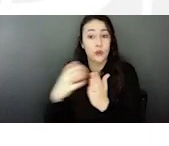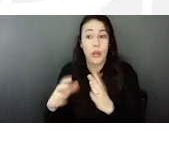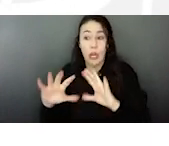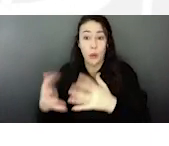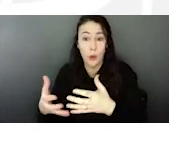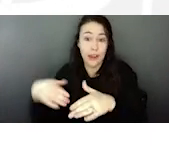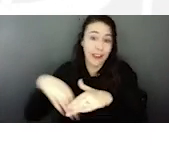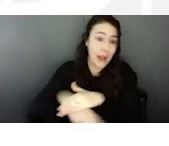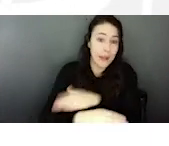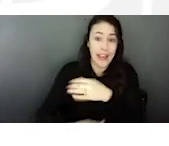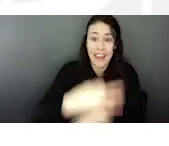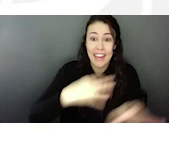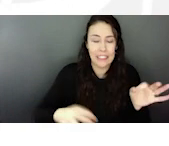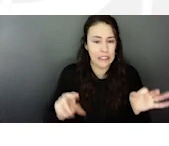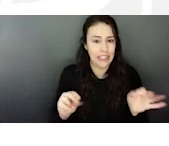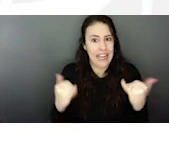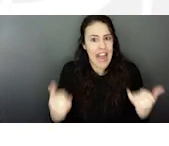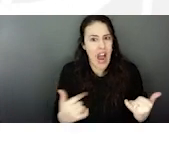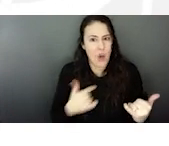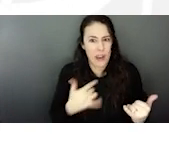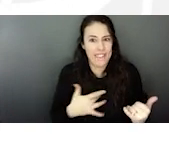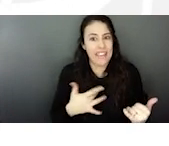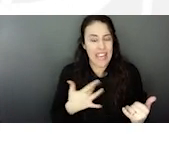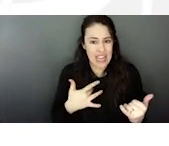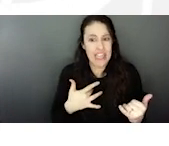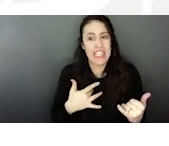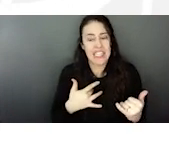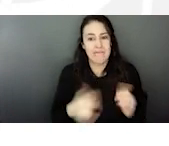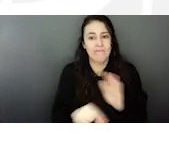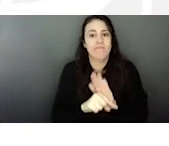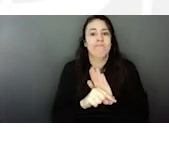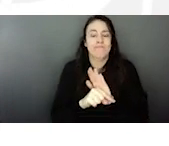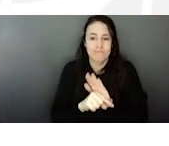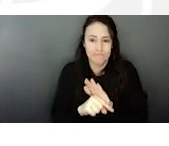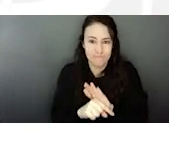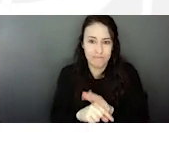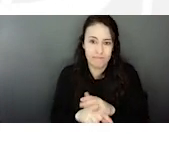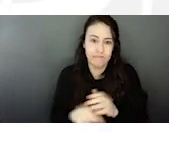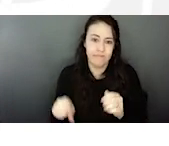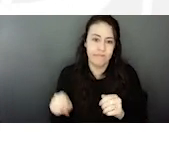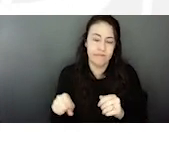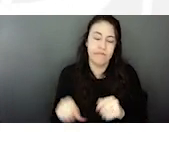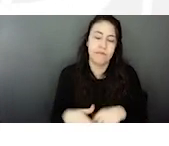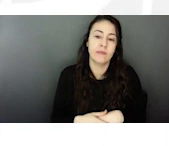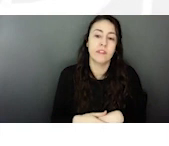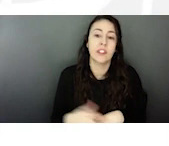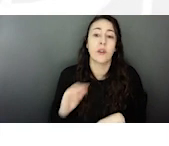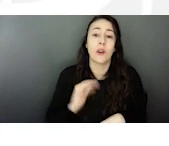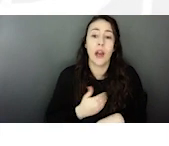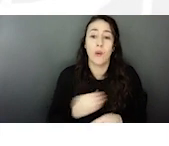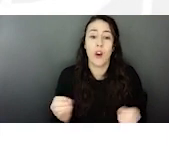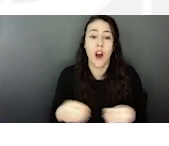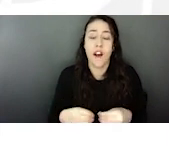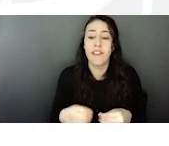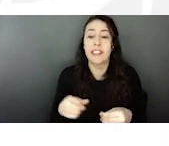the pinch. So one of the things you will hear us talking about from the Chancellor's office, there is a whole set of